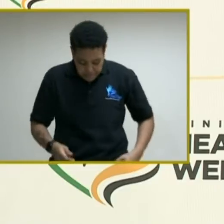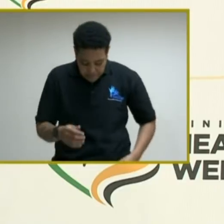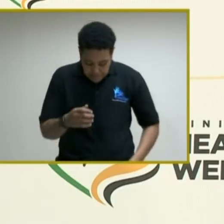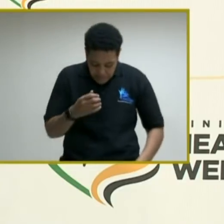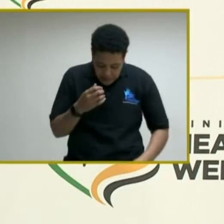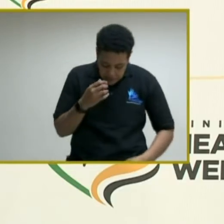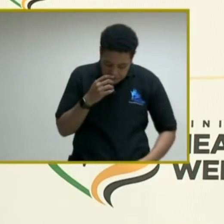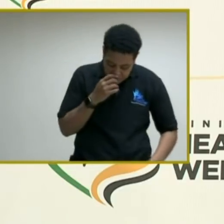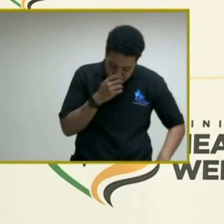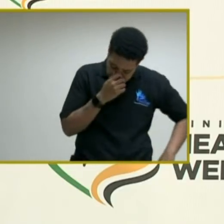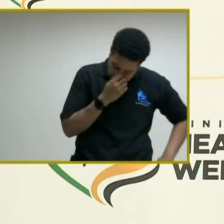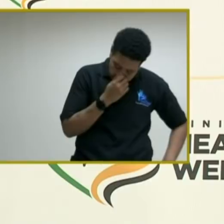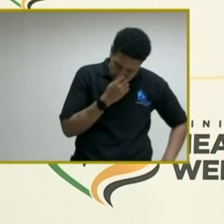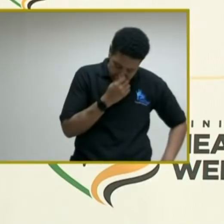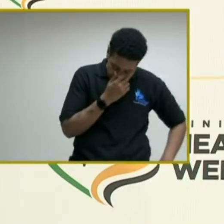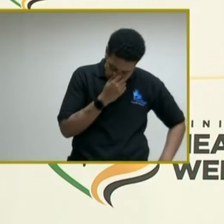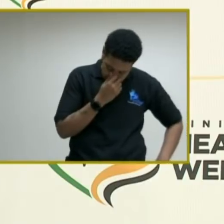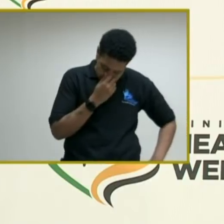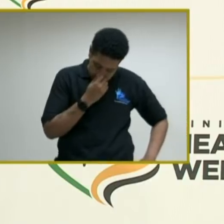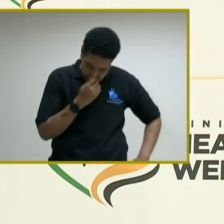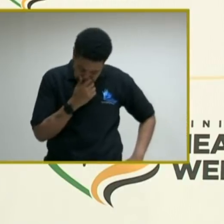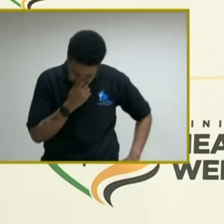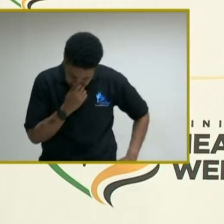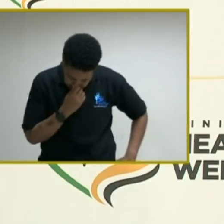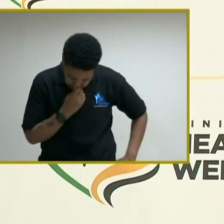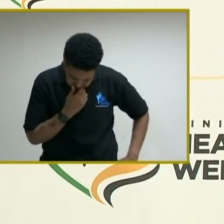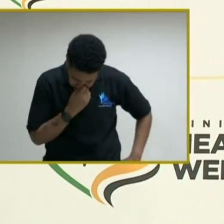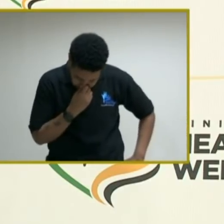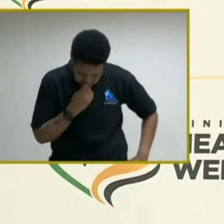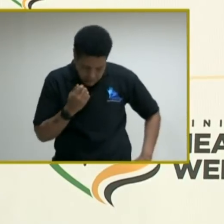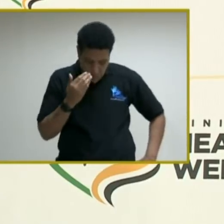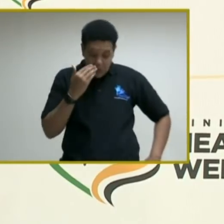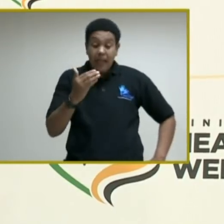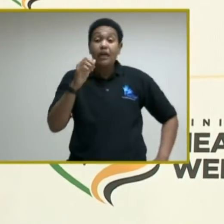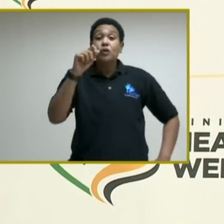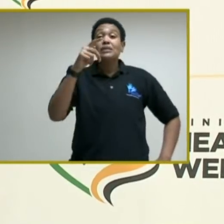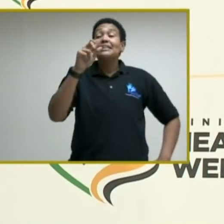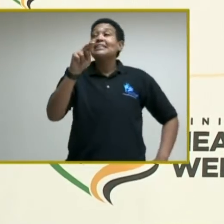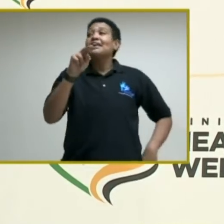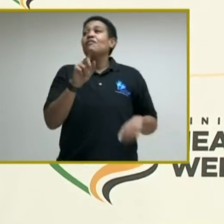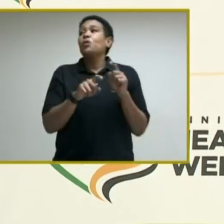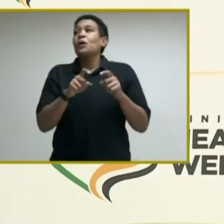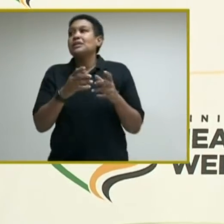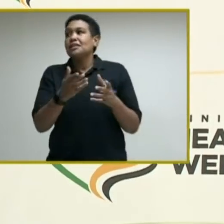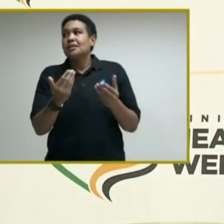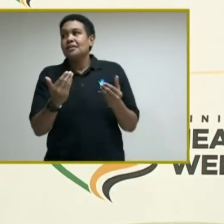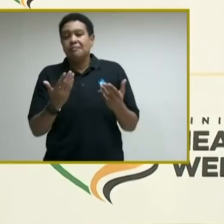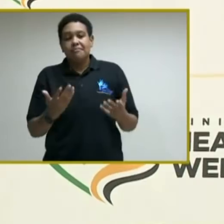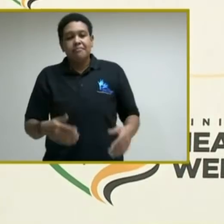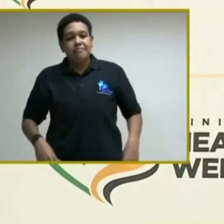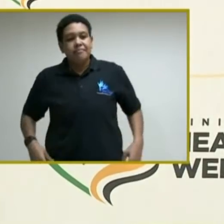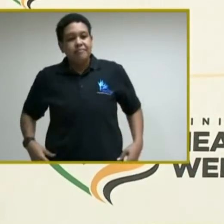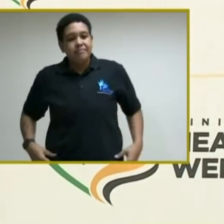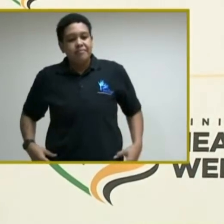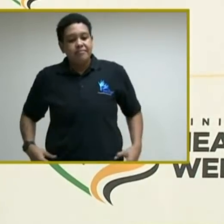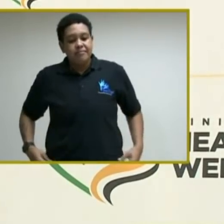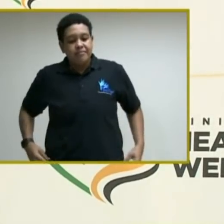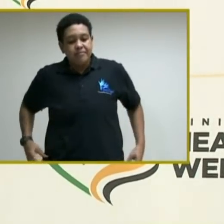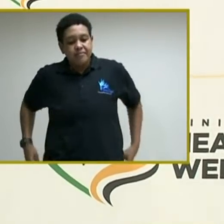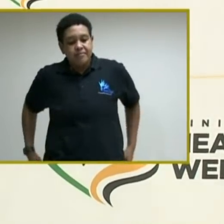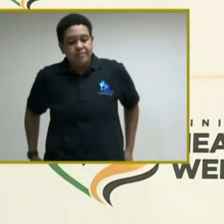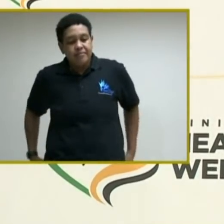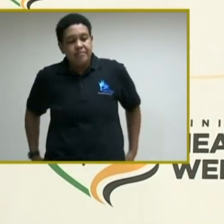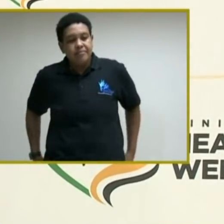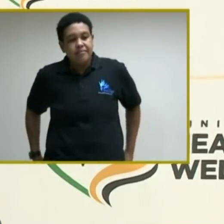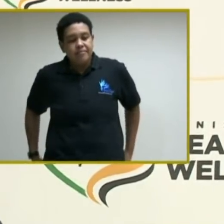that. And I'm now going to ask Stephen to go through the questions. Thank you. Thank you very much, Minister.